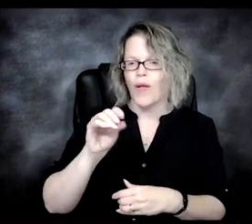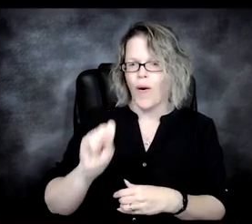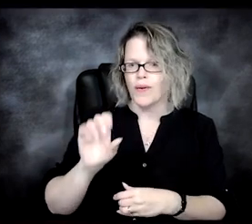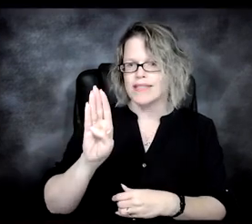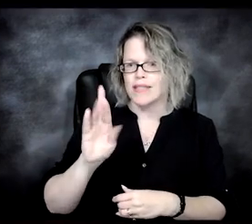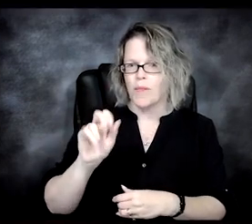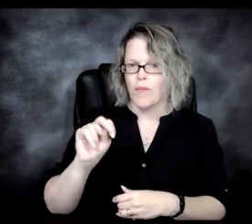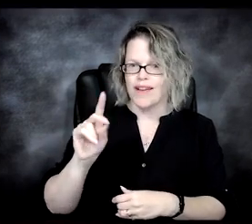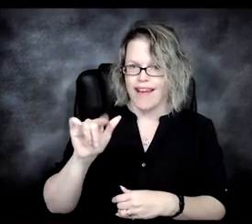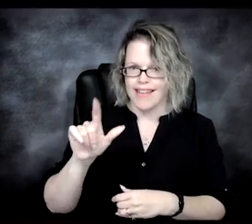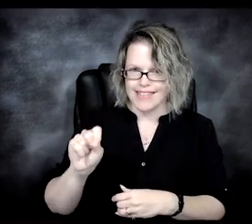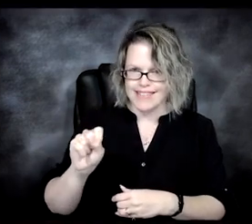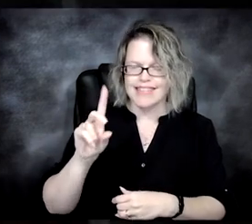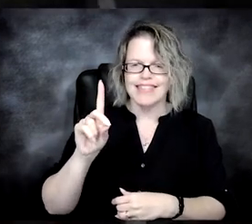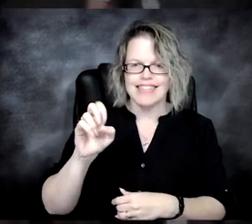Puente.